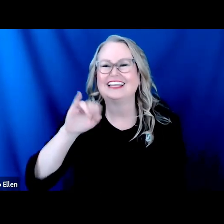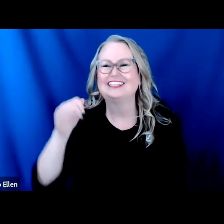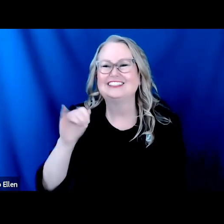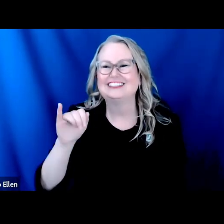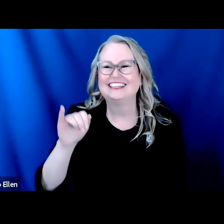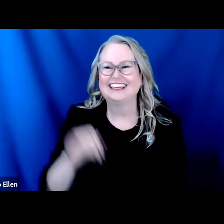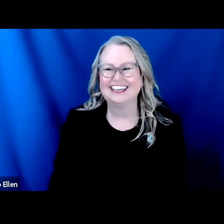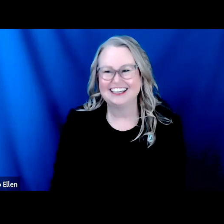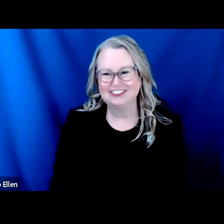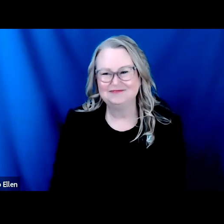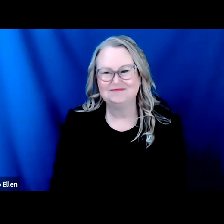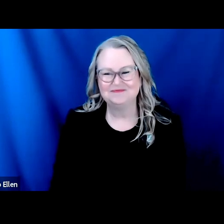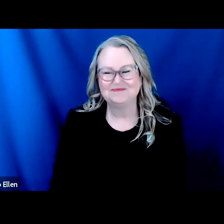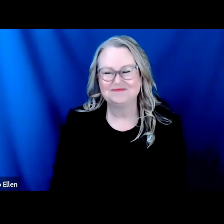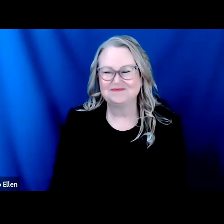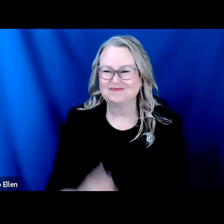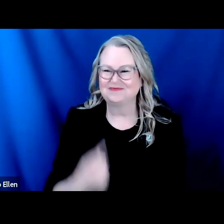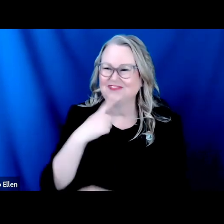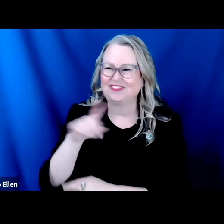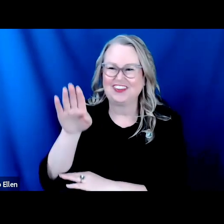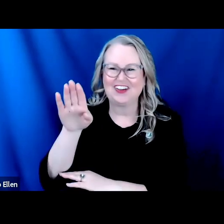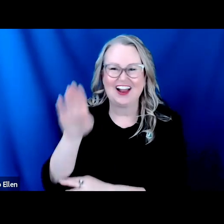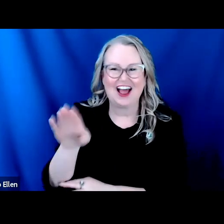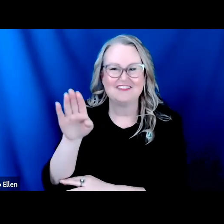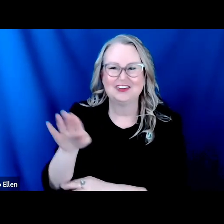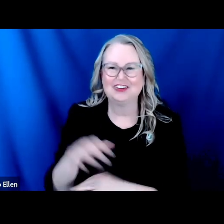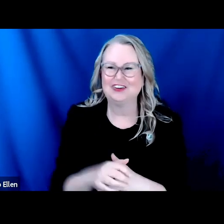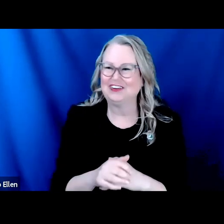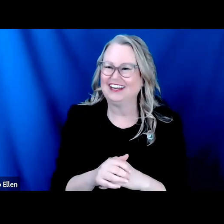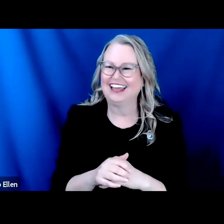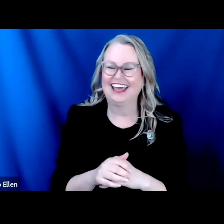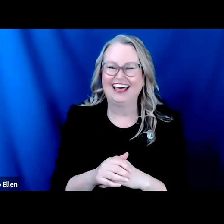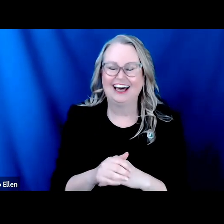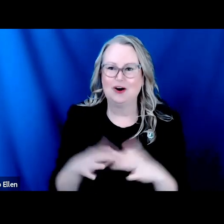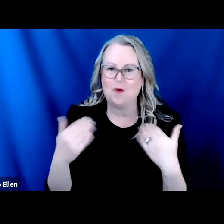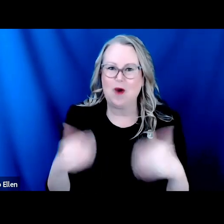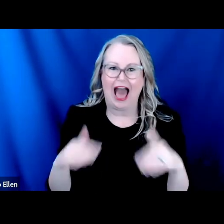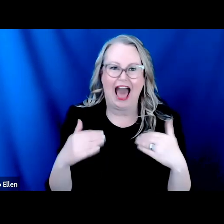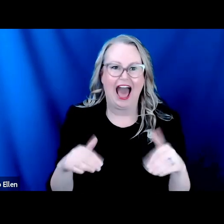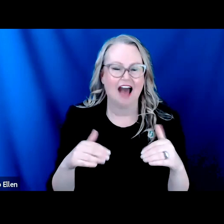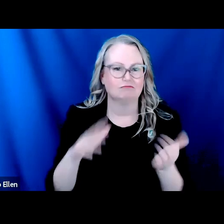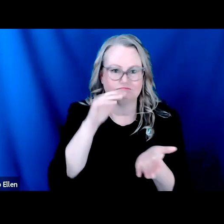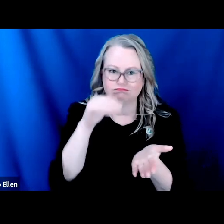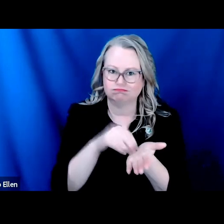This is a once in a century event, and partly recognizing